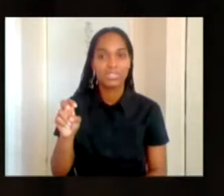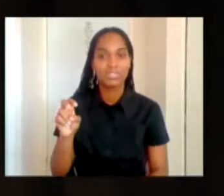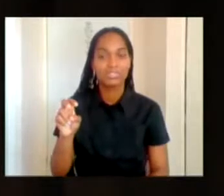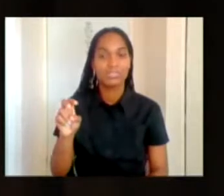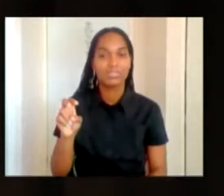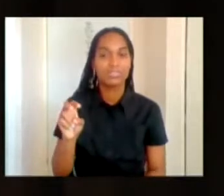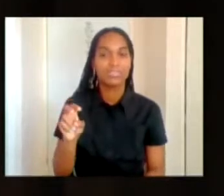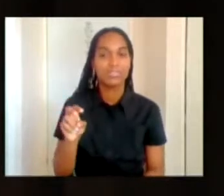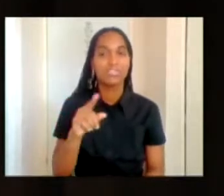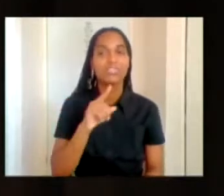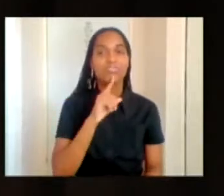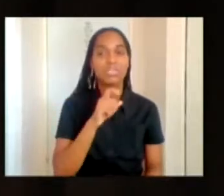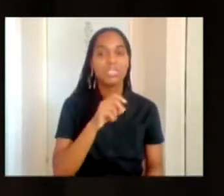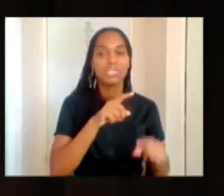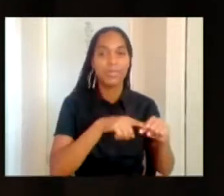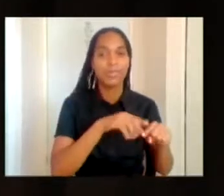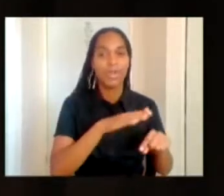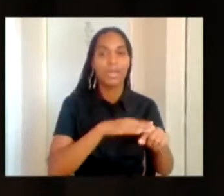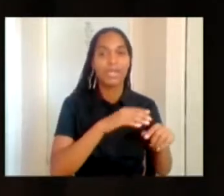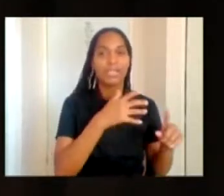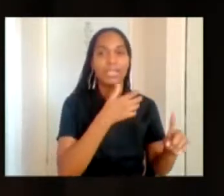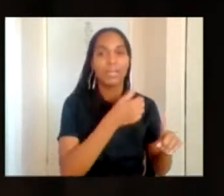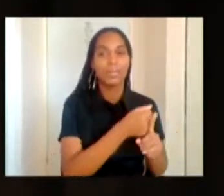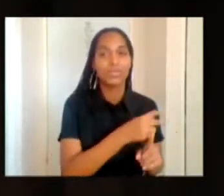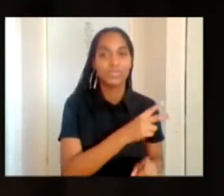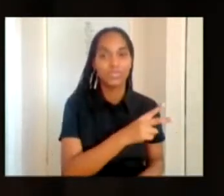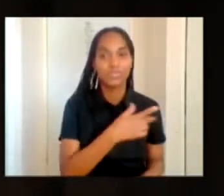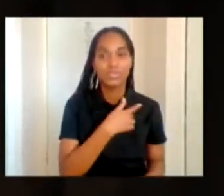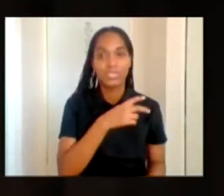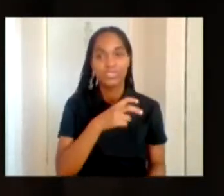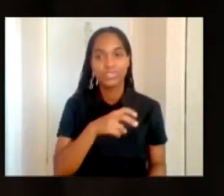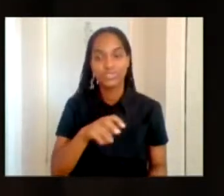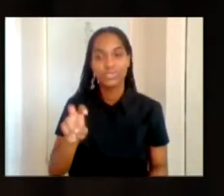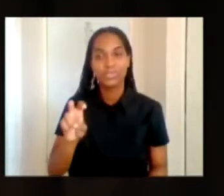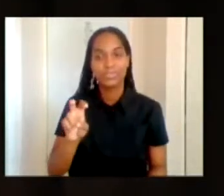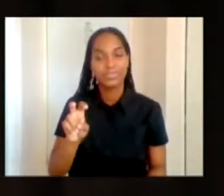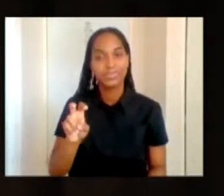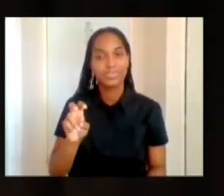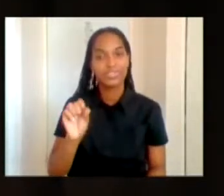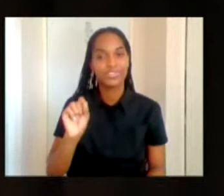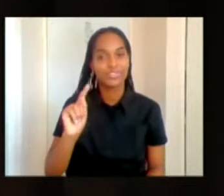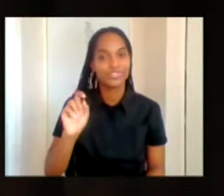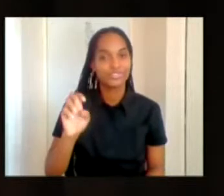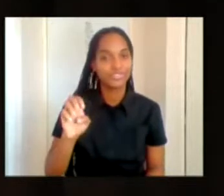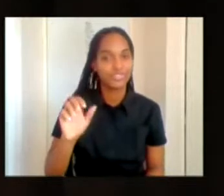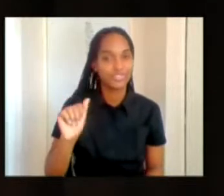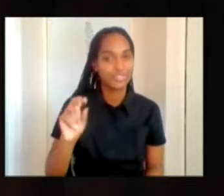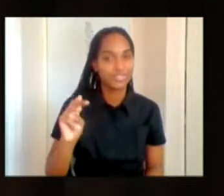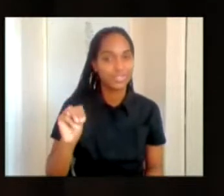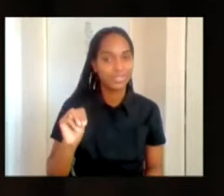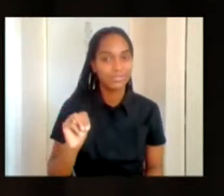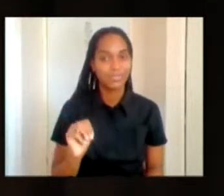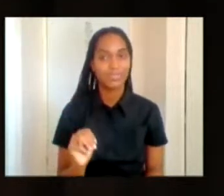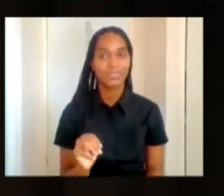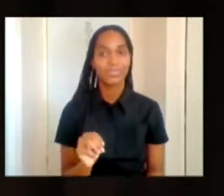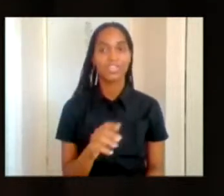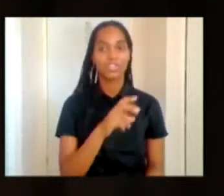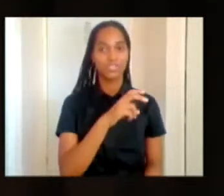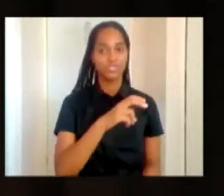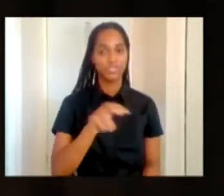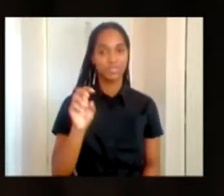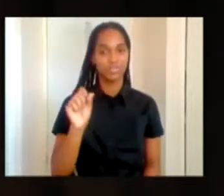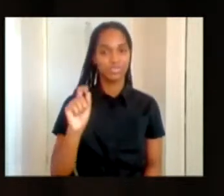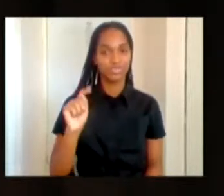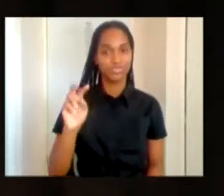on MPEG-2 TS, MPEG-2 transport stream. The reason why MPEG-2 transport stream has been